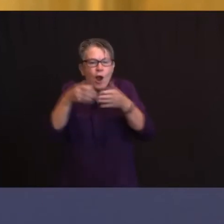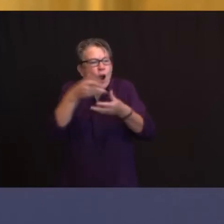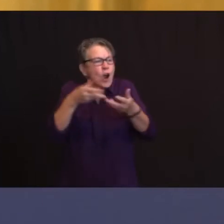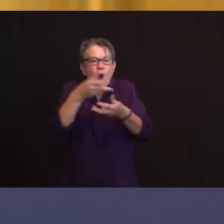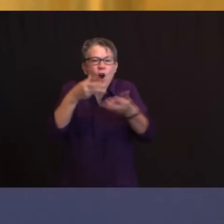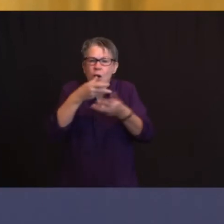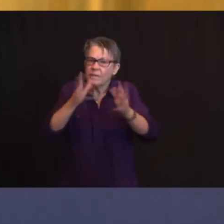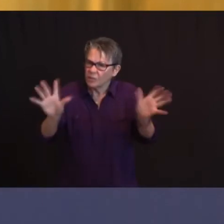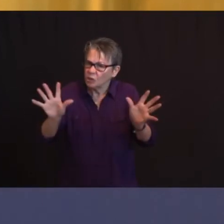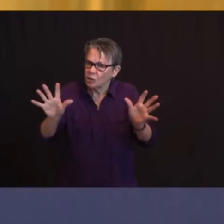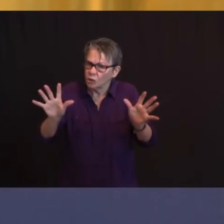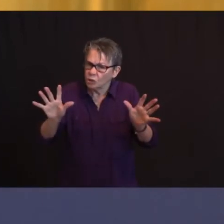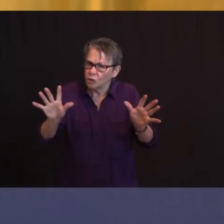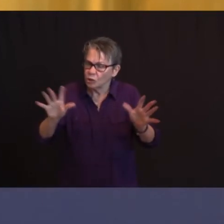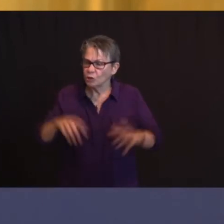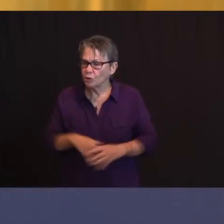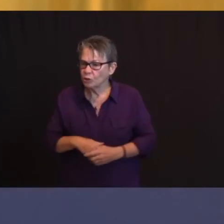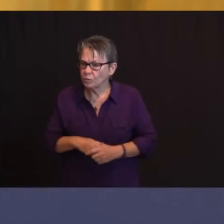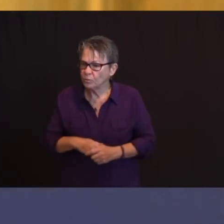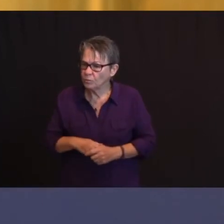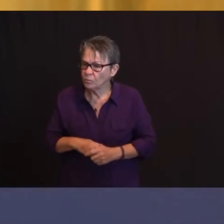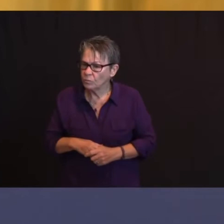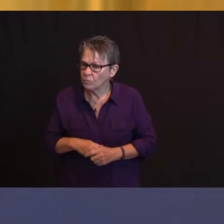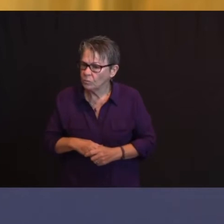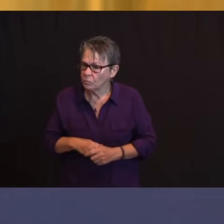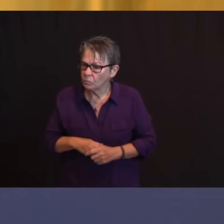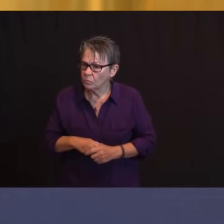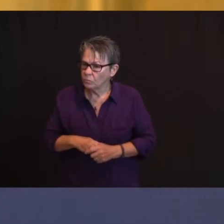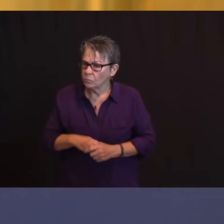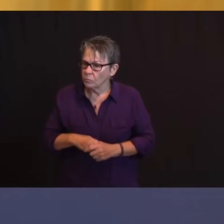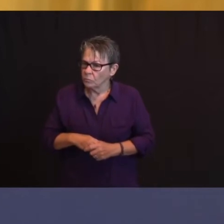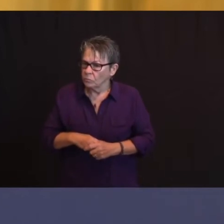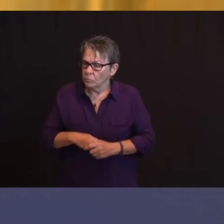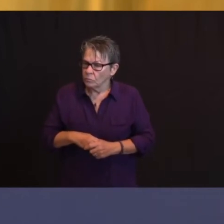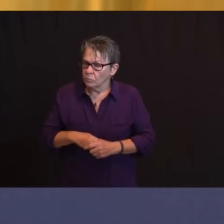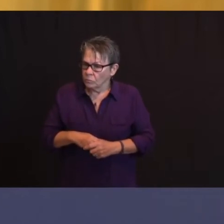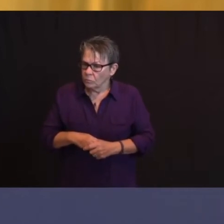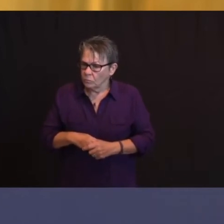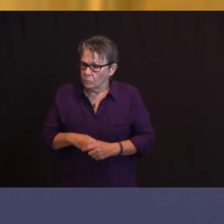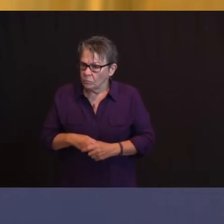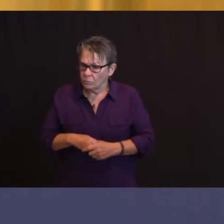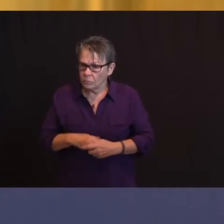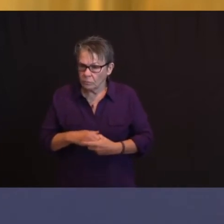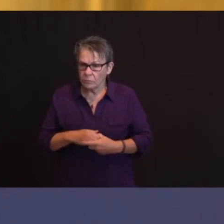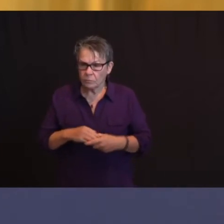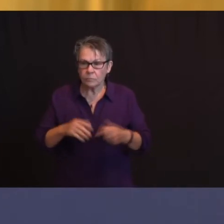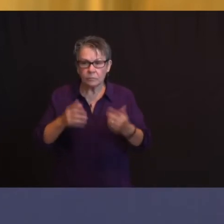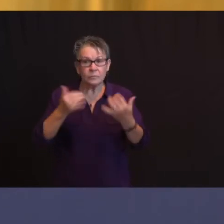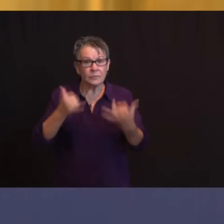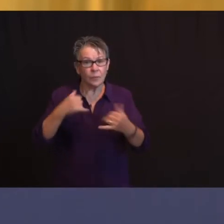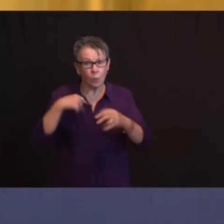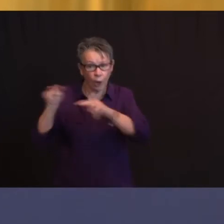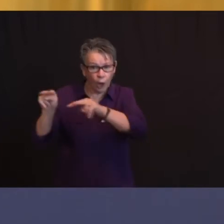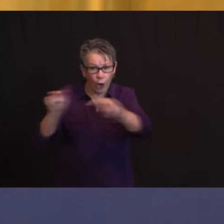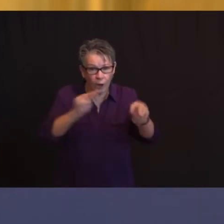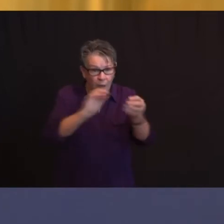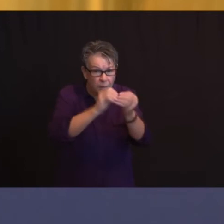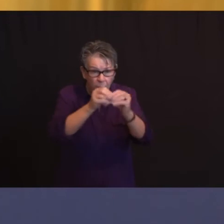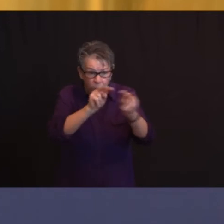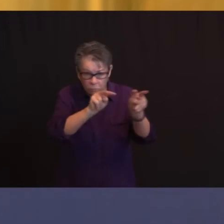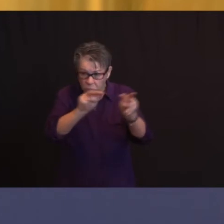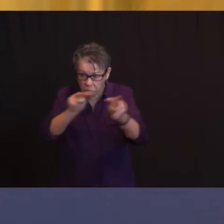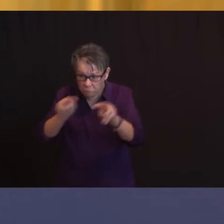you. You can bend the curve if you plead for personal responsibility. And he was right, and we just got to plead it again. There's no amount of law enforcement that